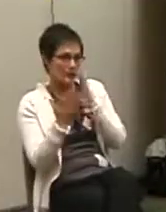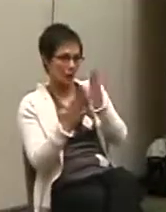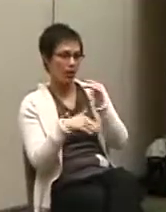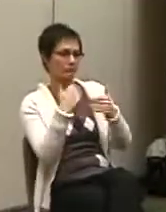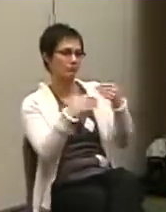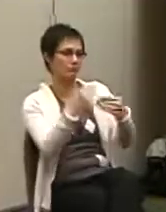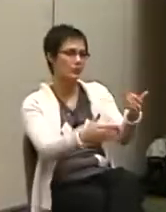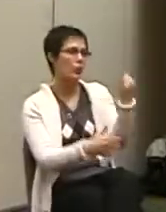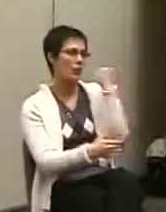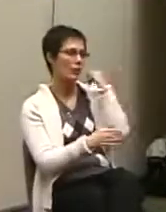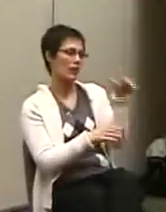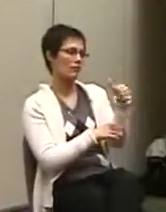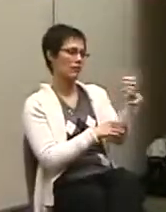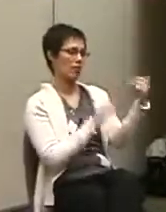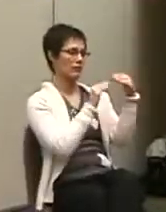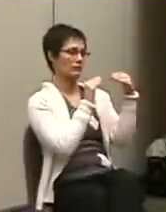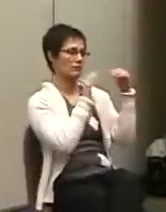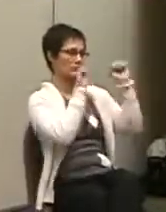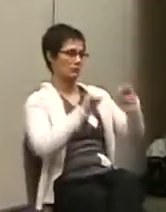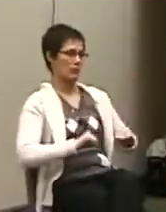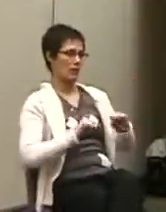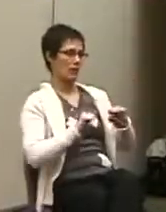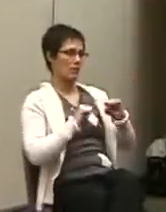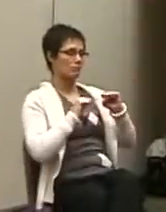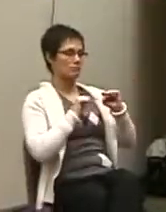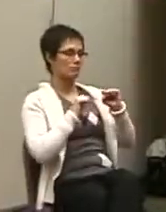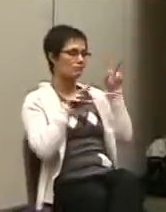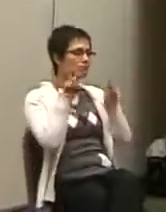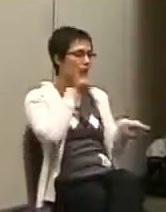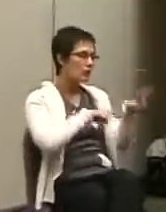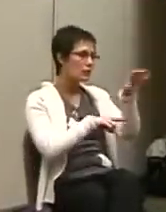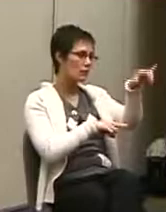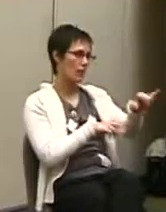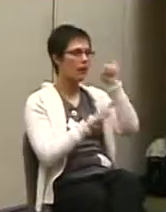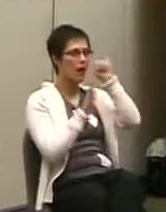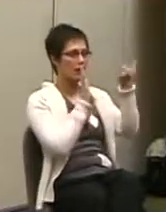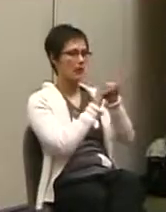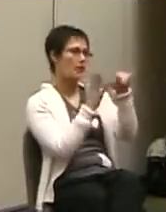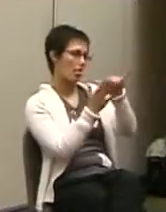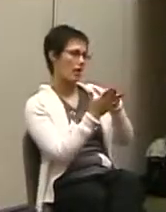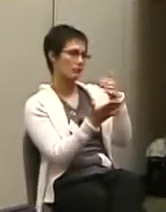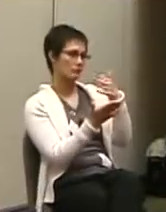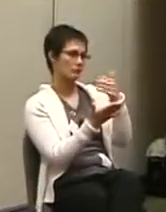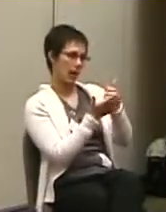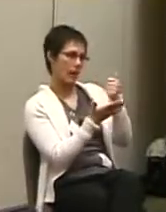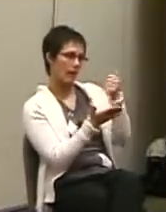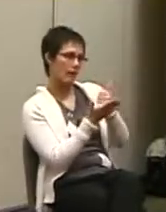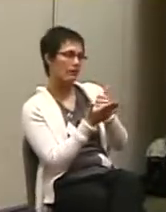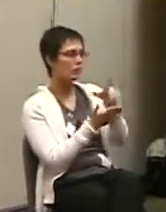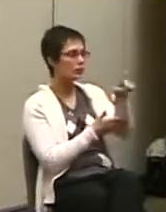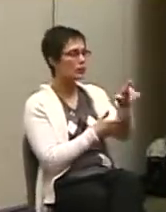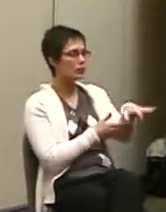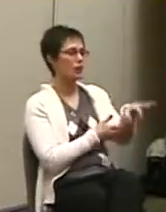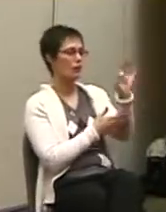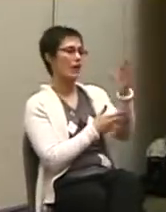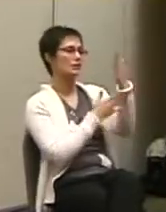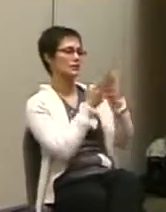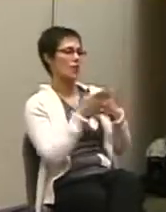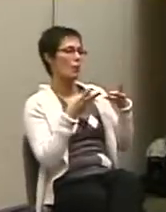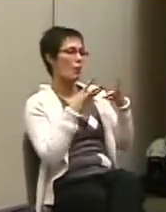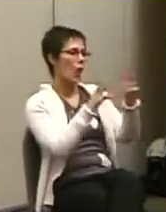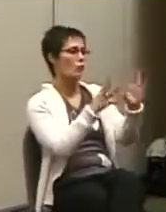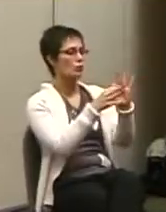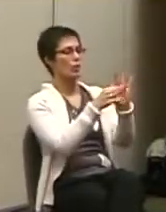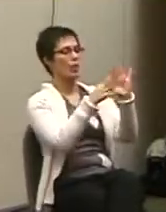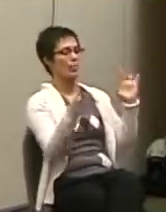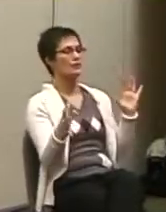going to be a lot better for buy-in if I can get them to be involved in the process. I generally find that you've got to find some way to release them to